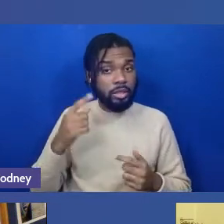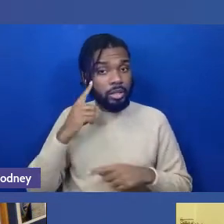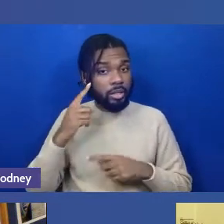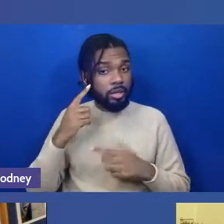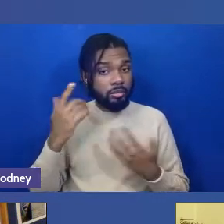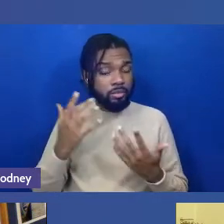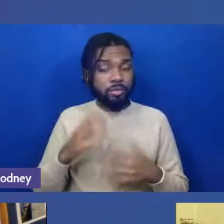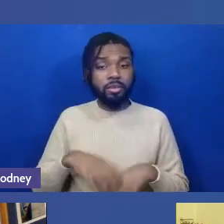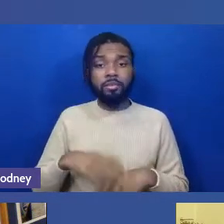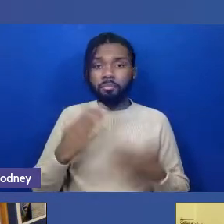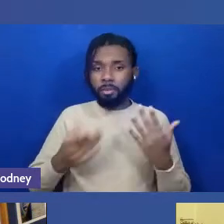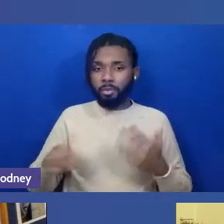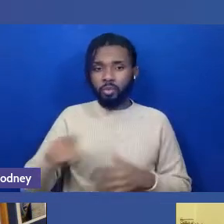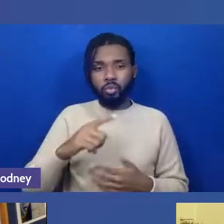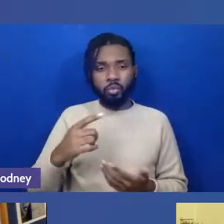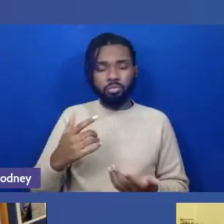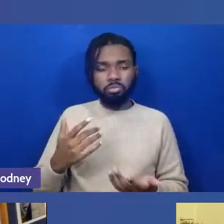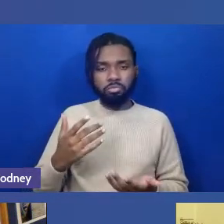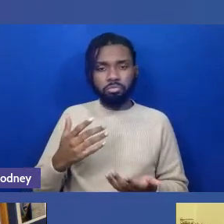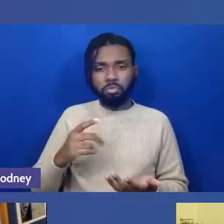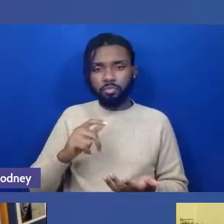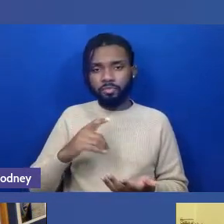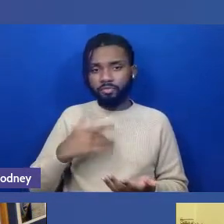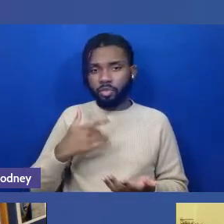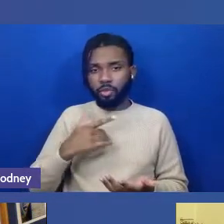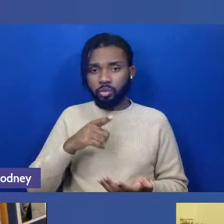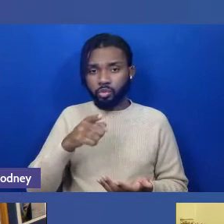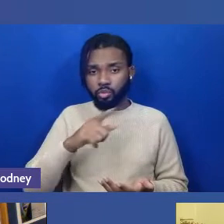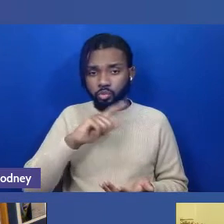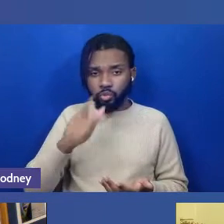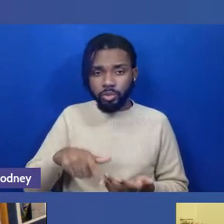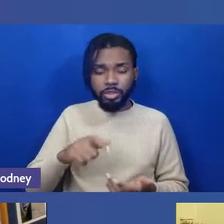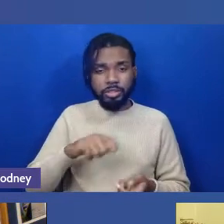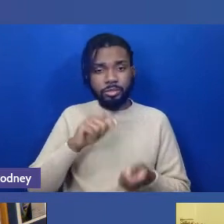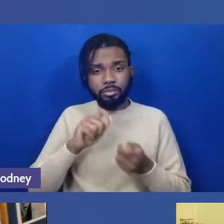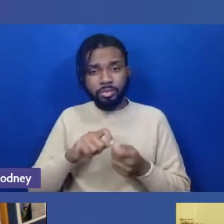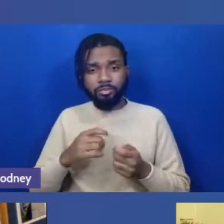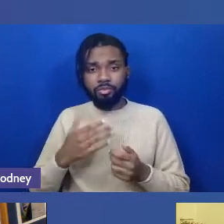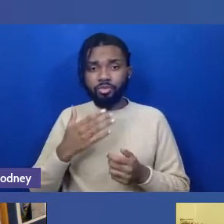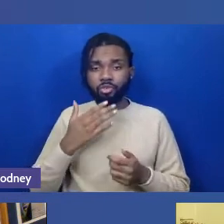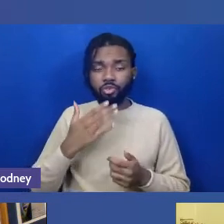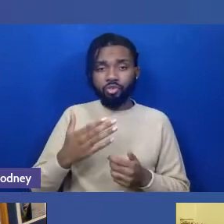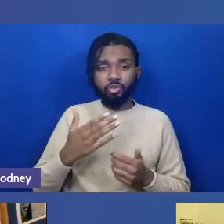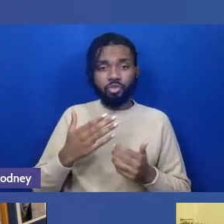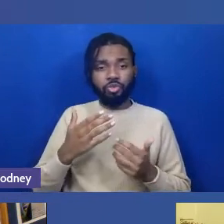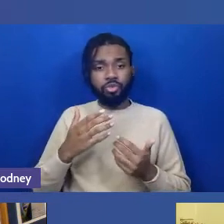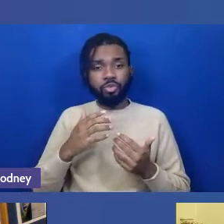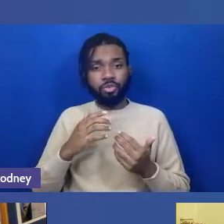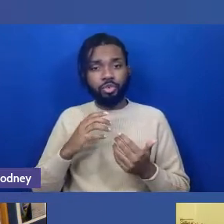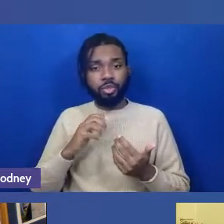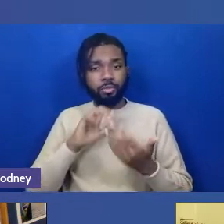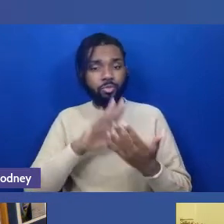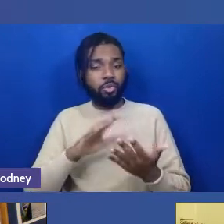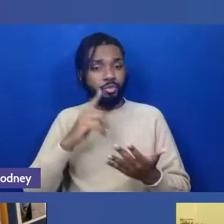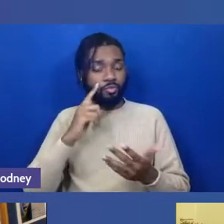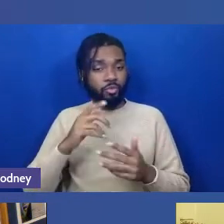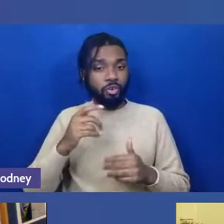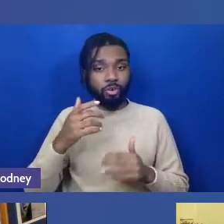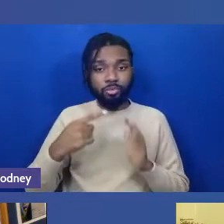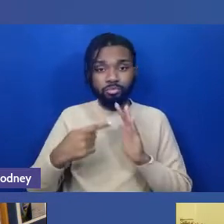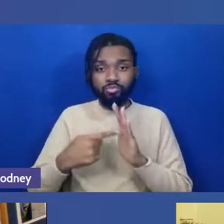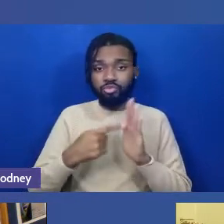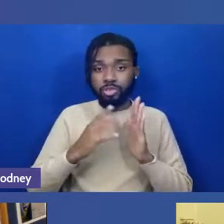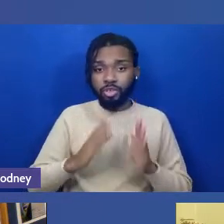necessarily need really good ways for presenters to see your work in the virtual setting, even if it's just in